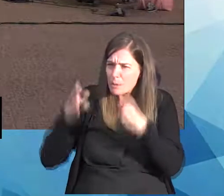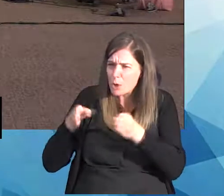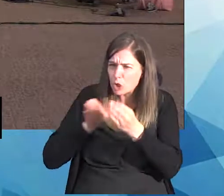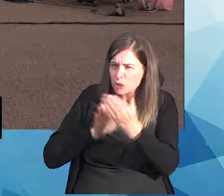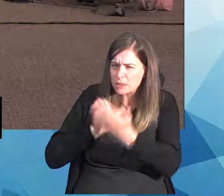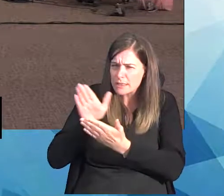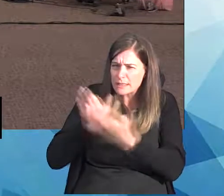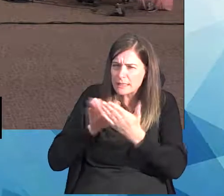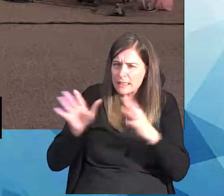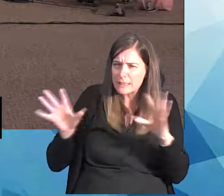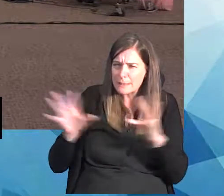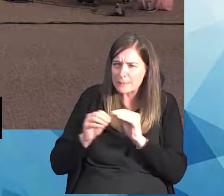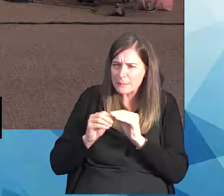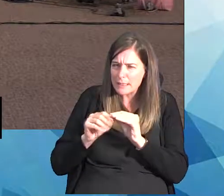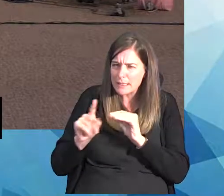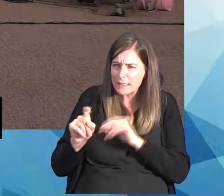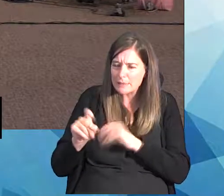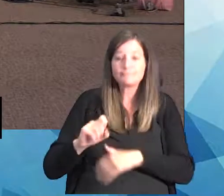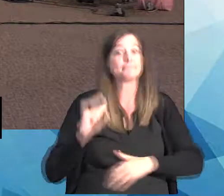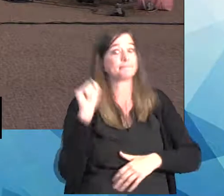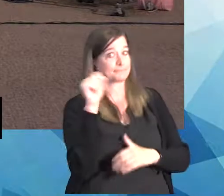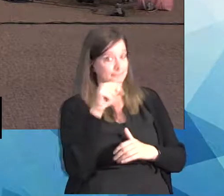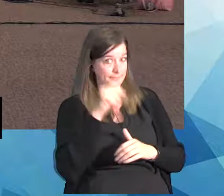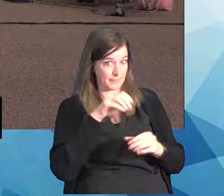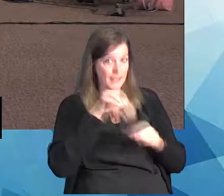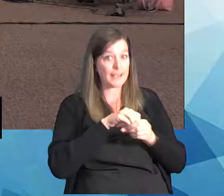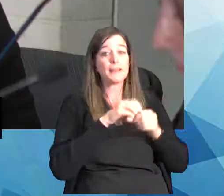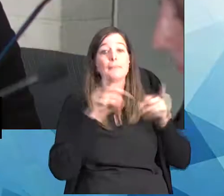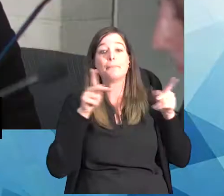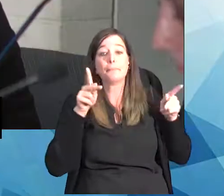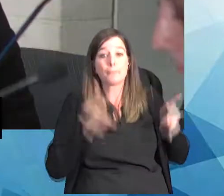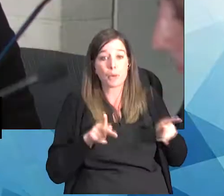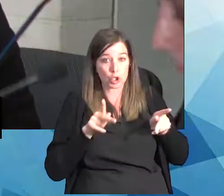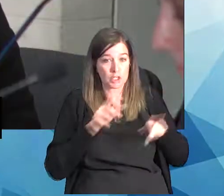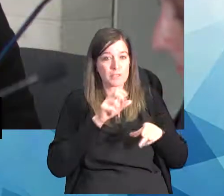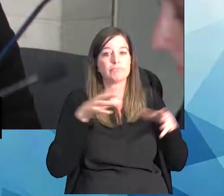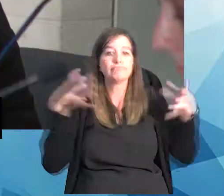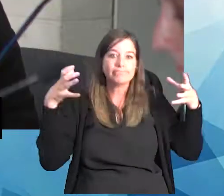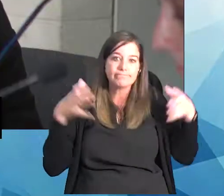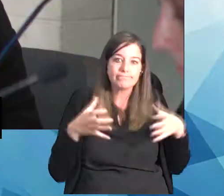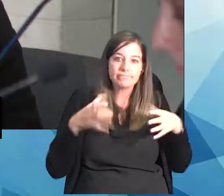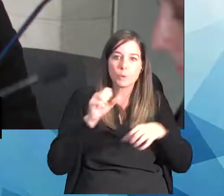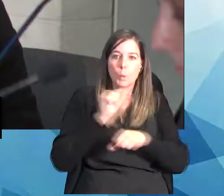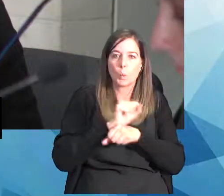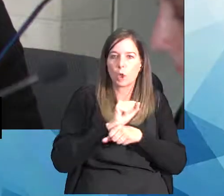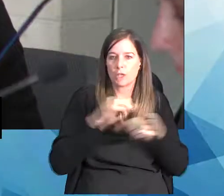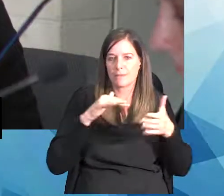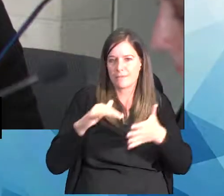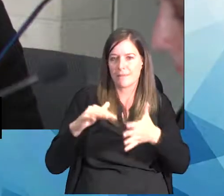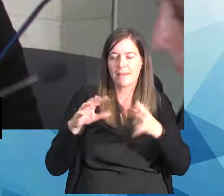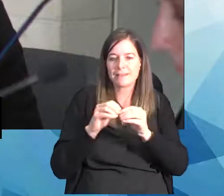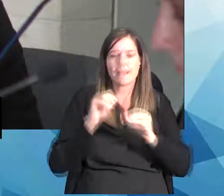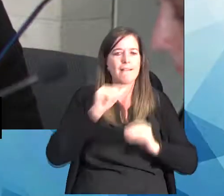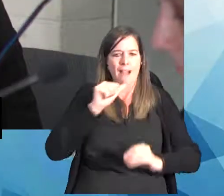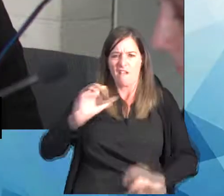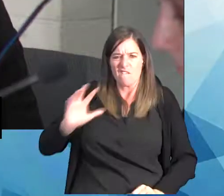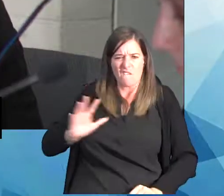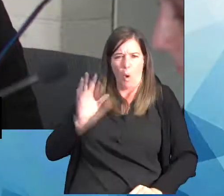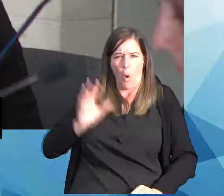Yes, that is in person, work study session, so not as formalized as our regular board